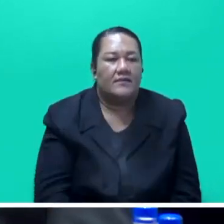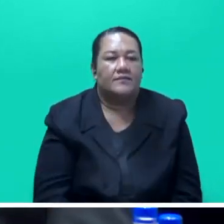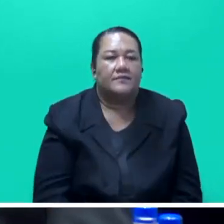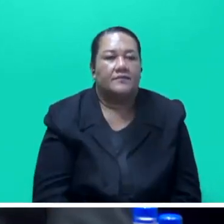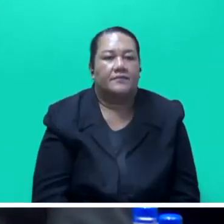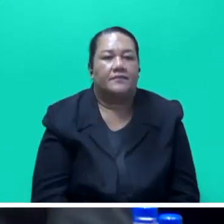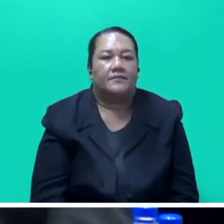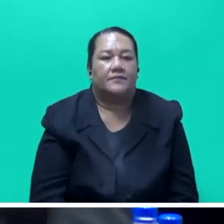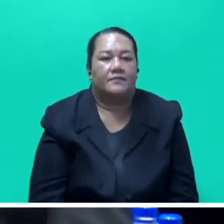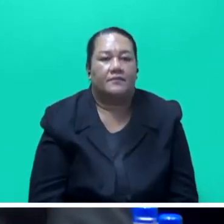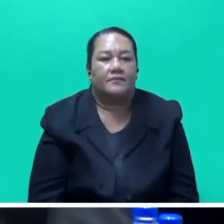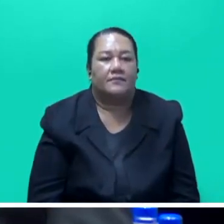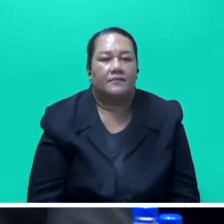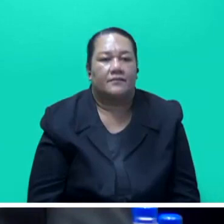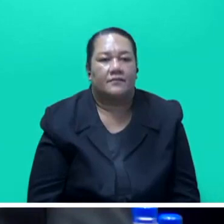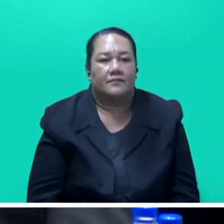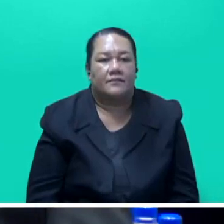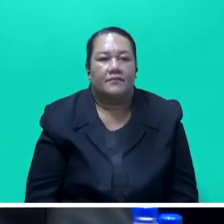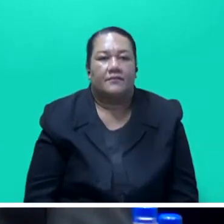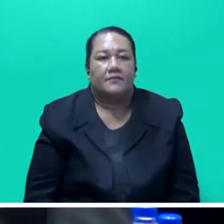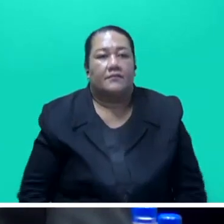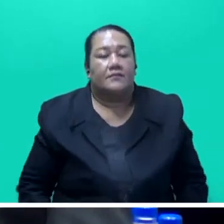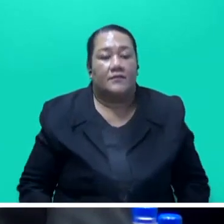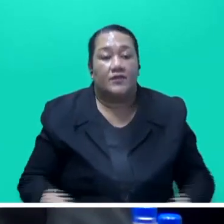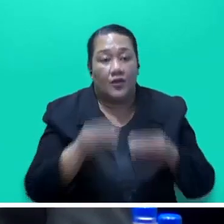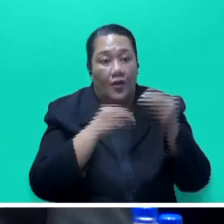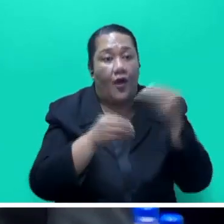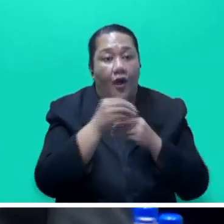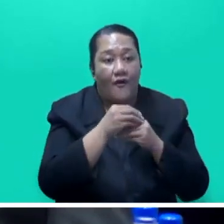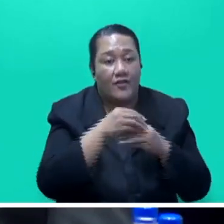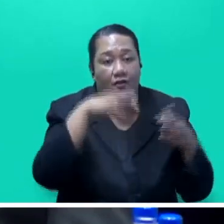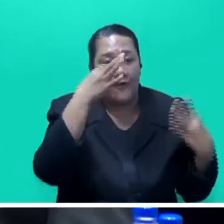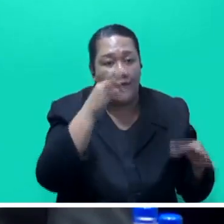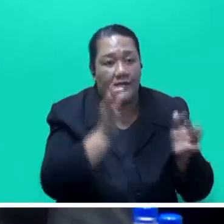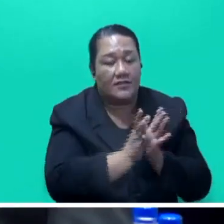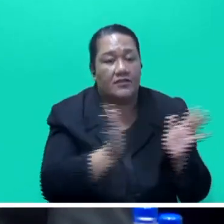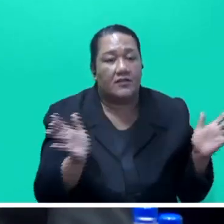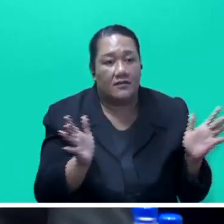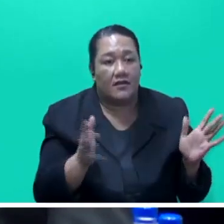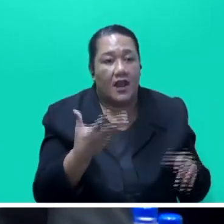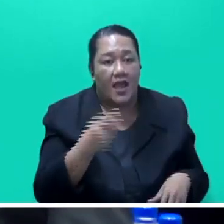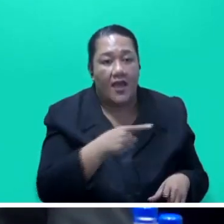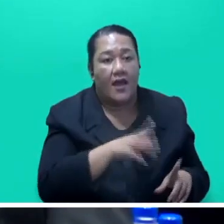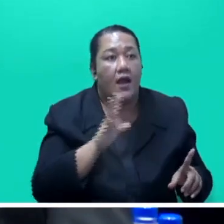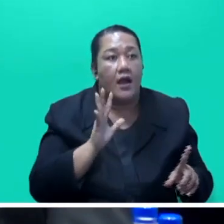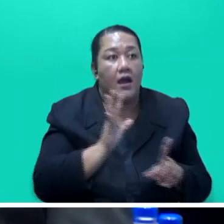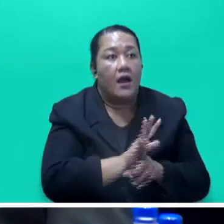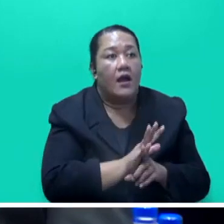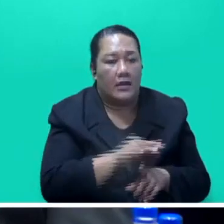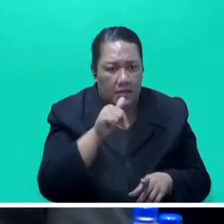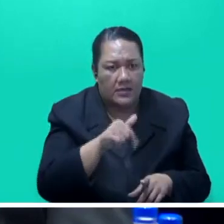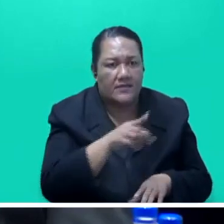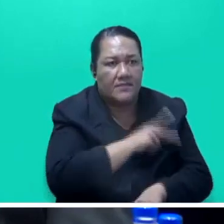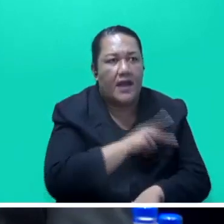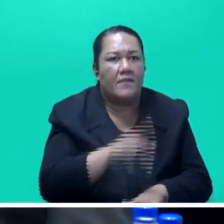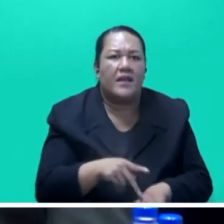So the Office of the Auditor General, Mr. Speaker, came under attack in this Parliament by